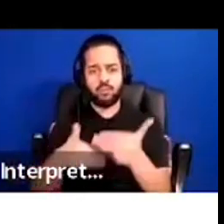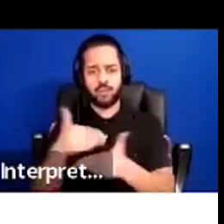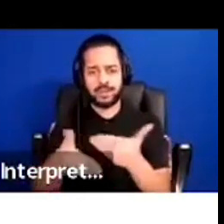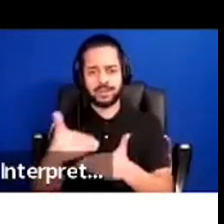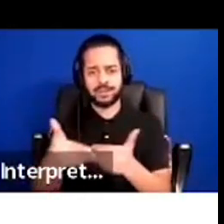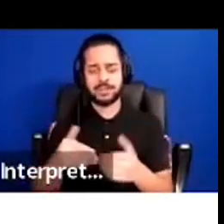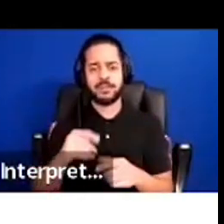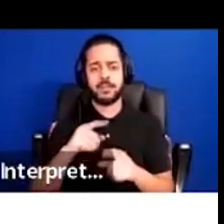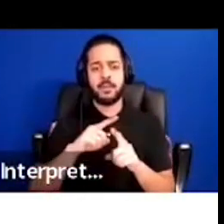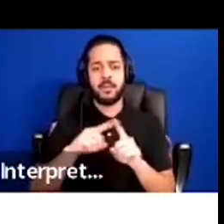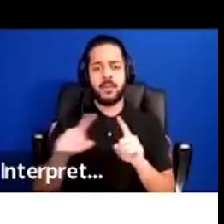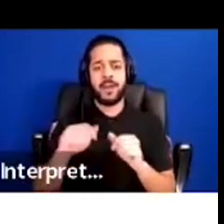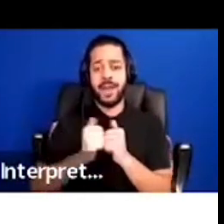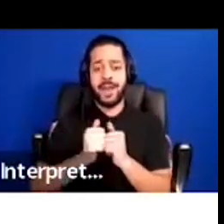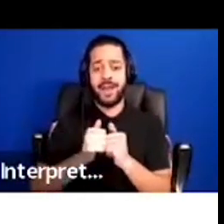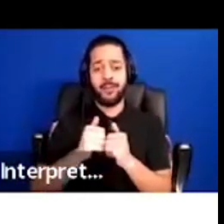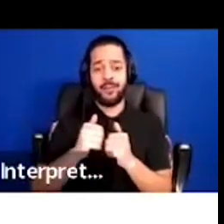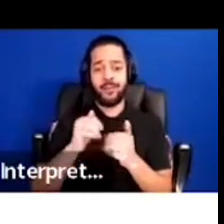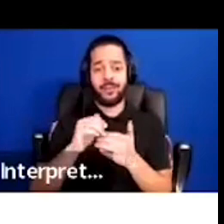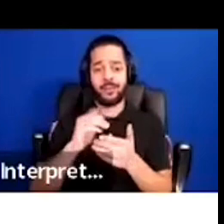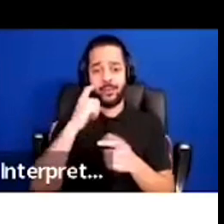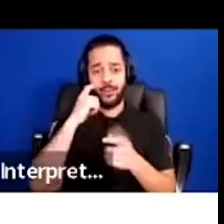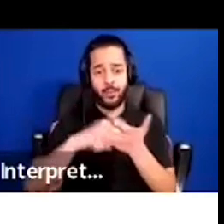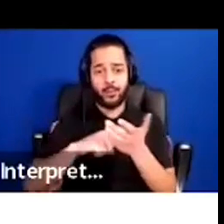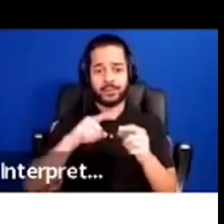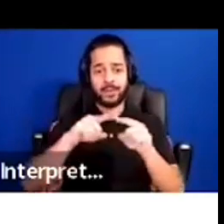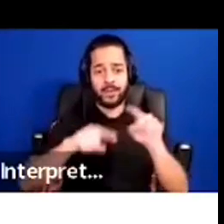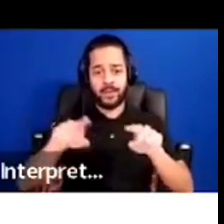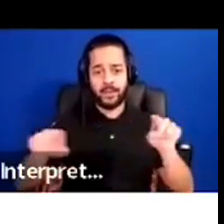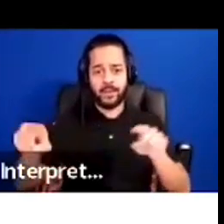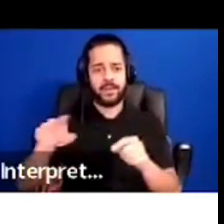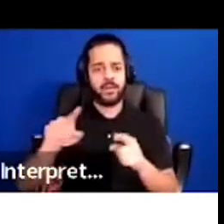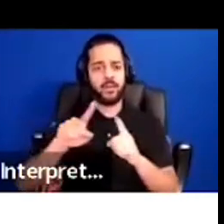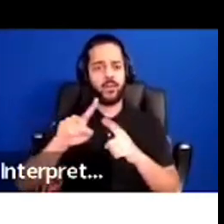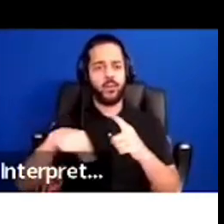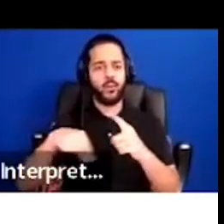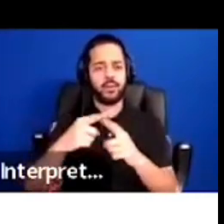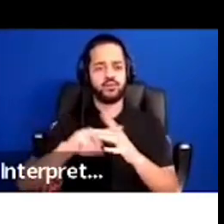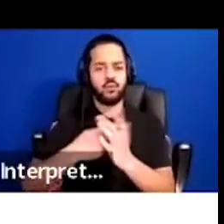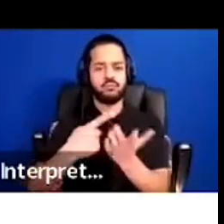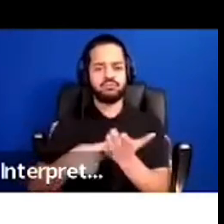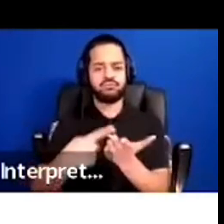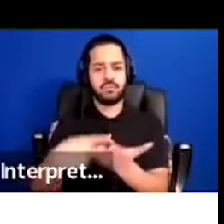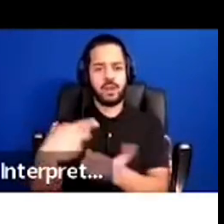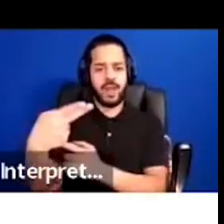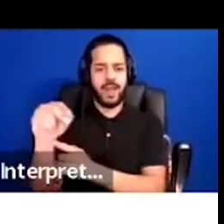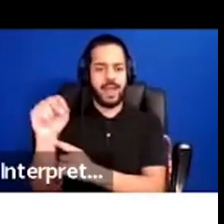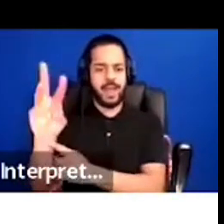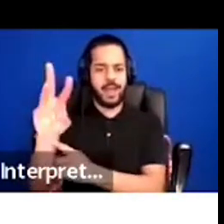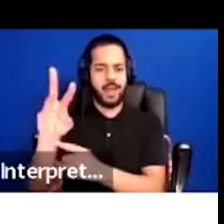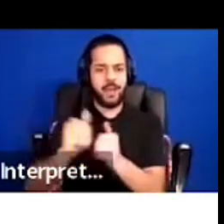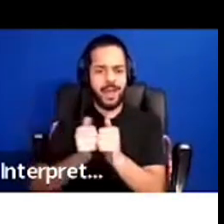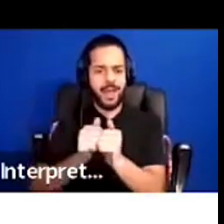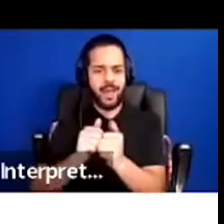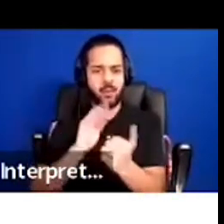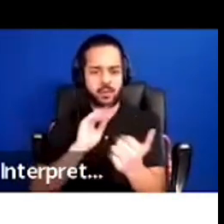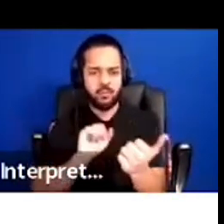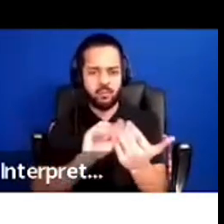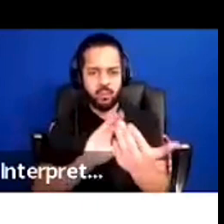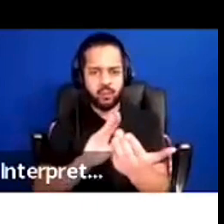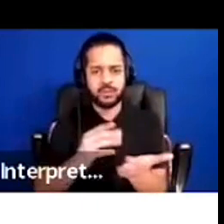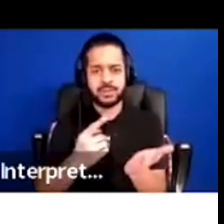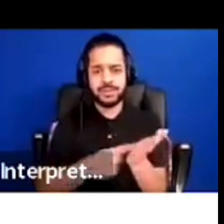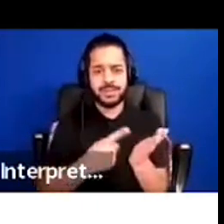consistency at times is the how, which gets into, again, that idea of looking at